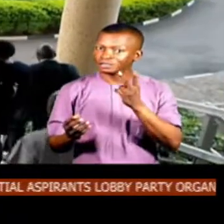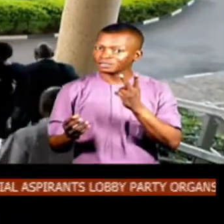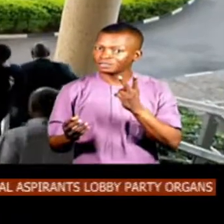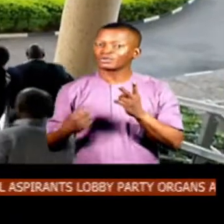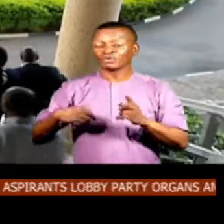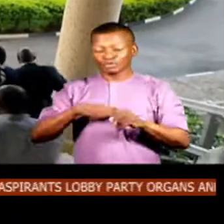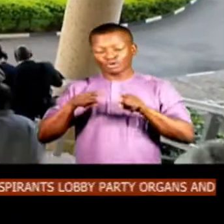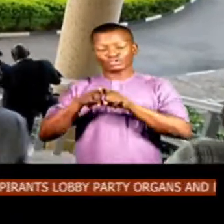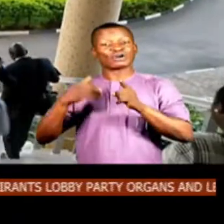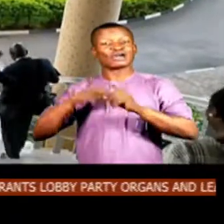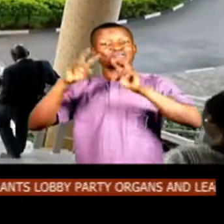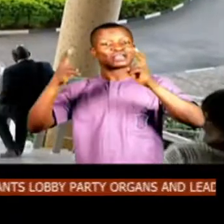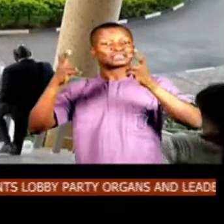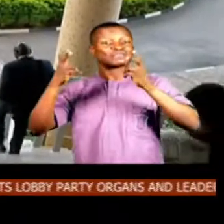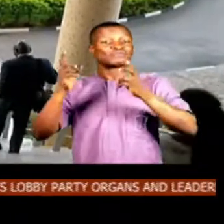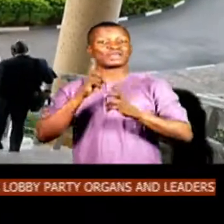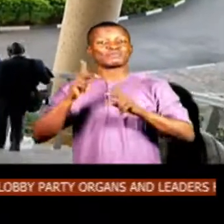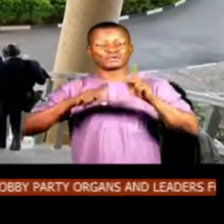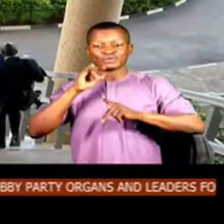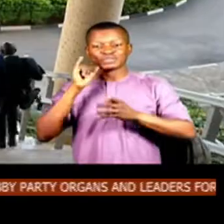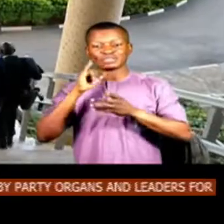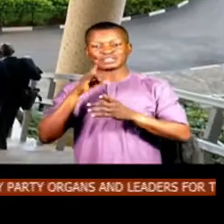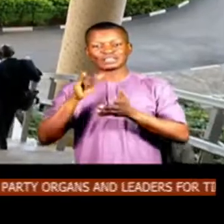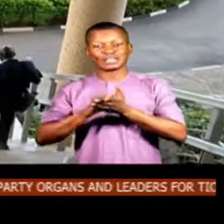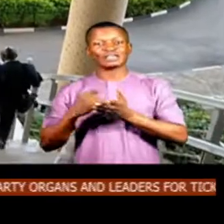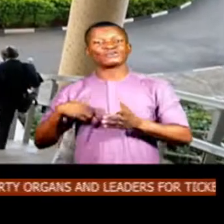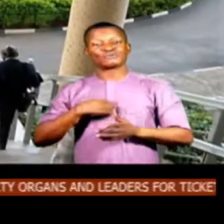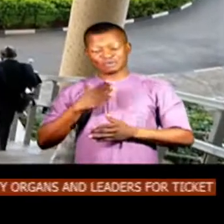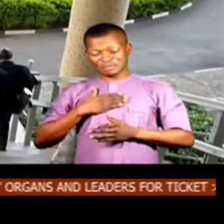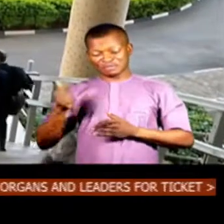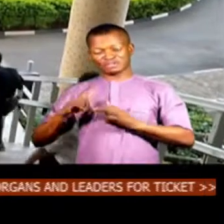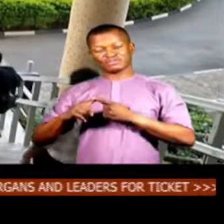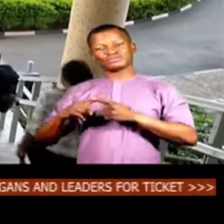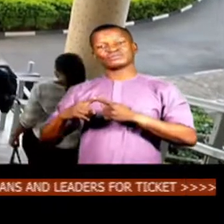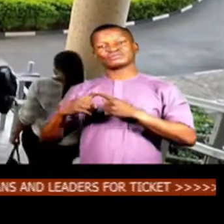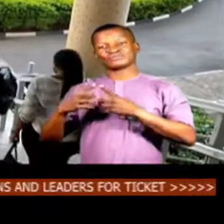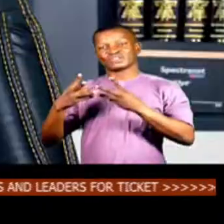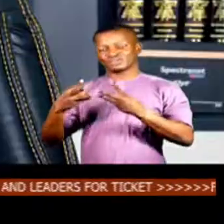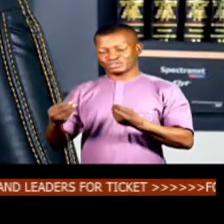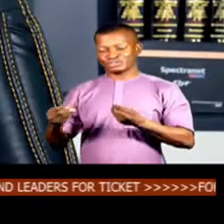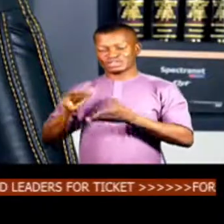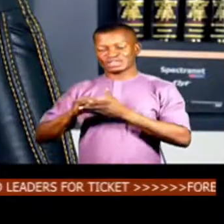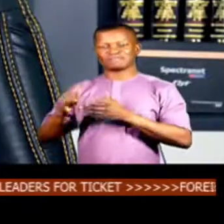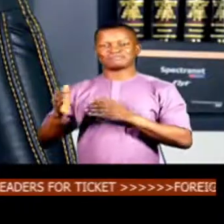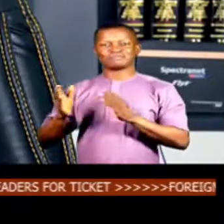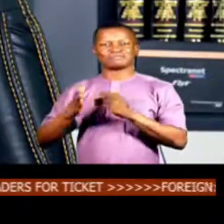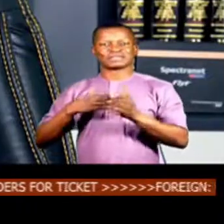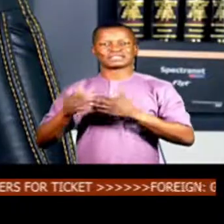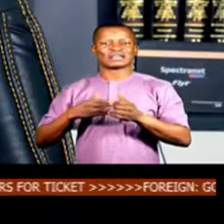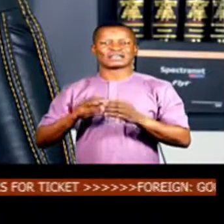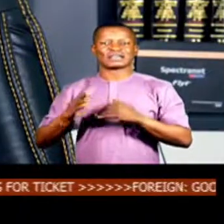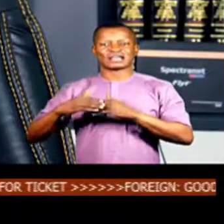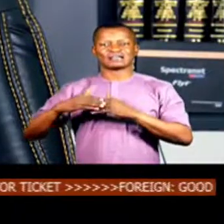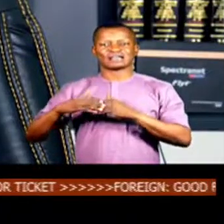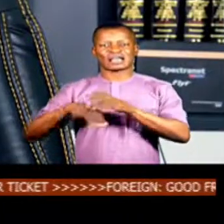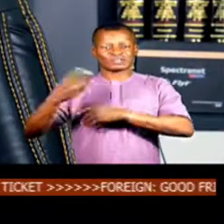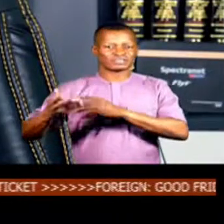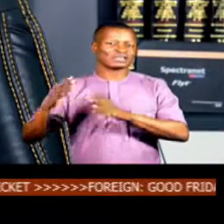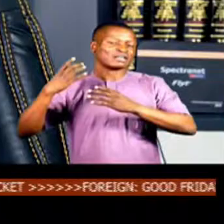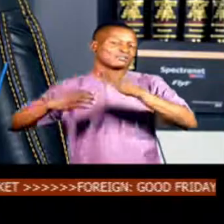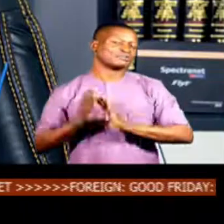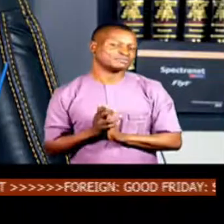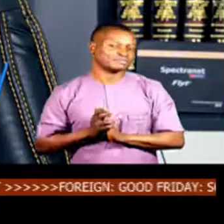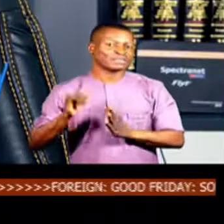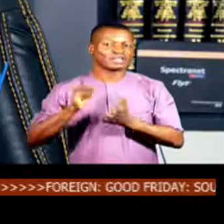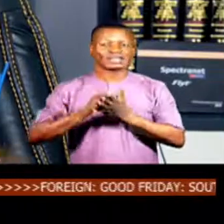say they rather, you know, settle out of court than take the perpetrator to court. So these are the reasons